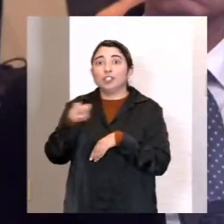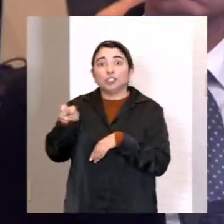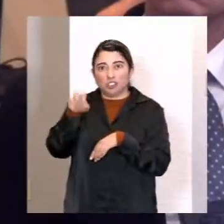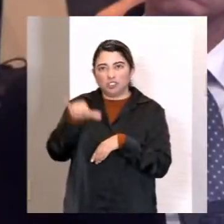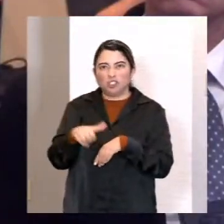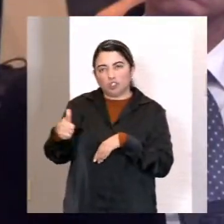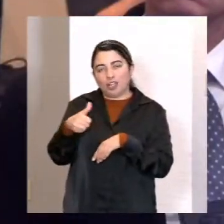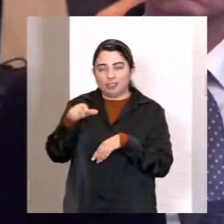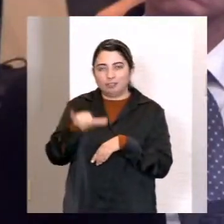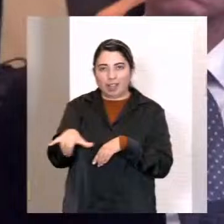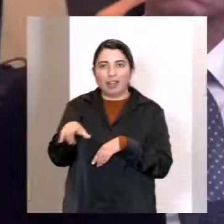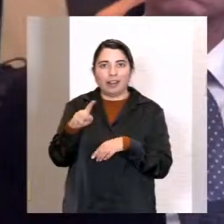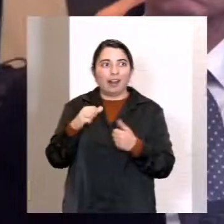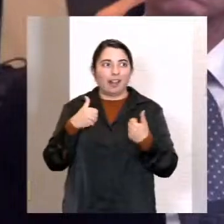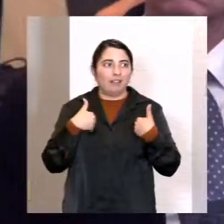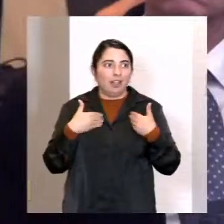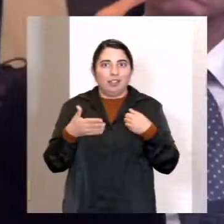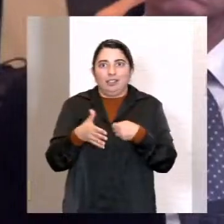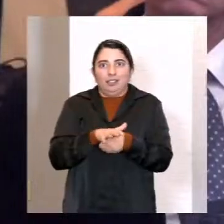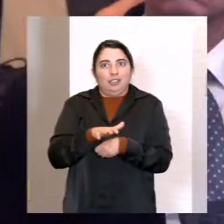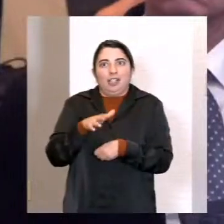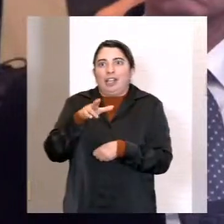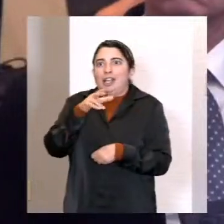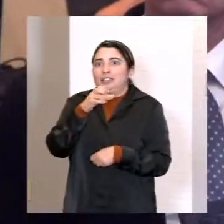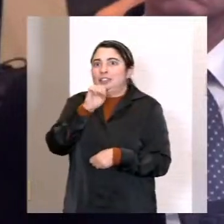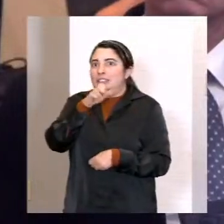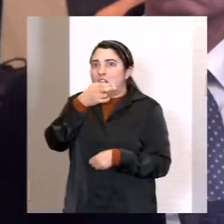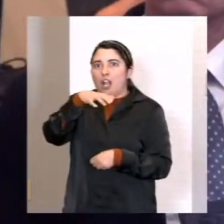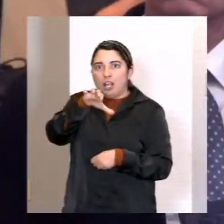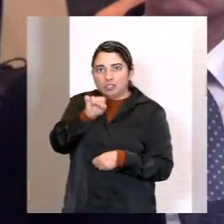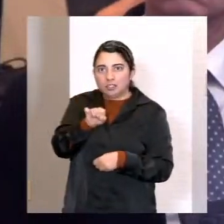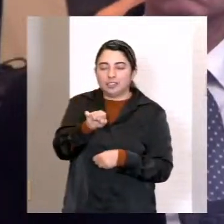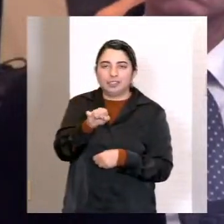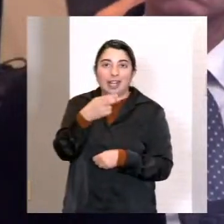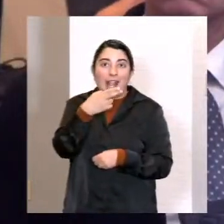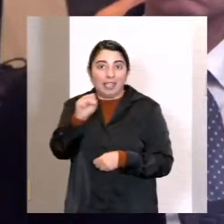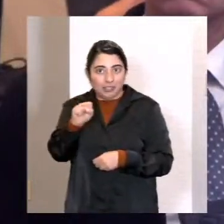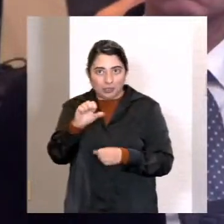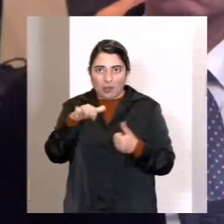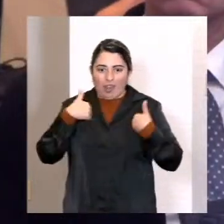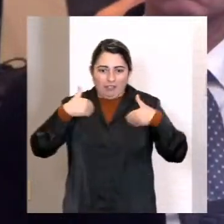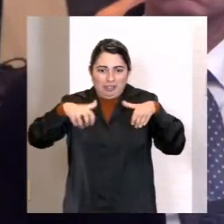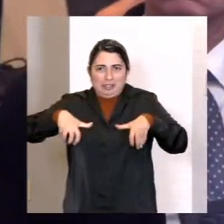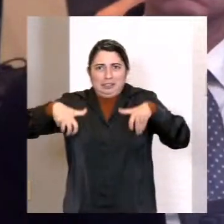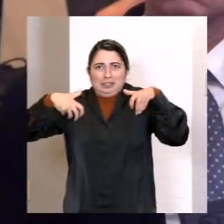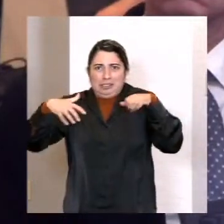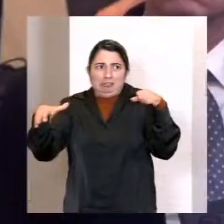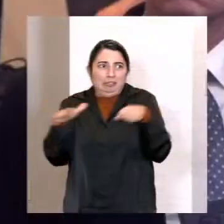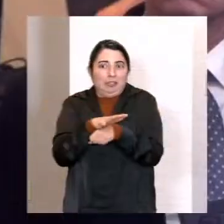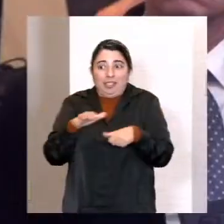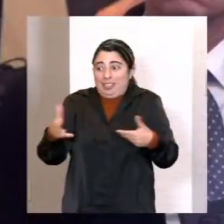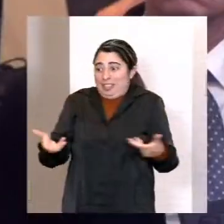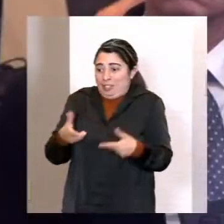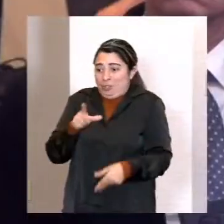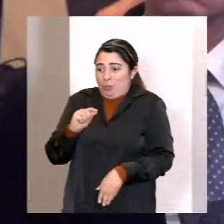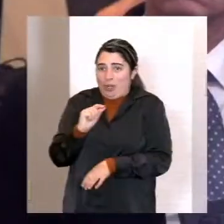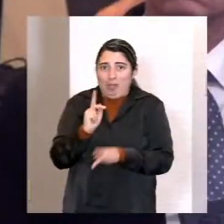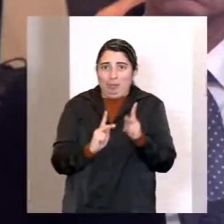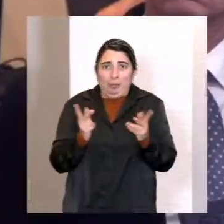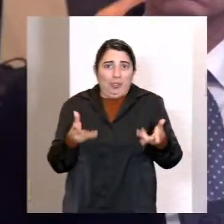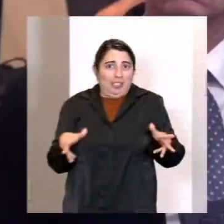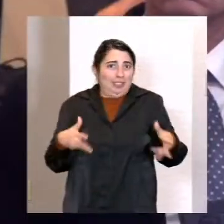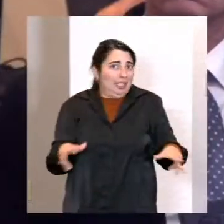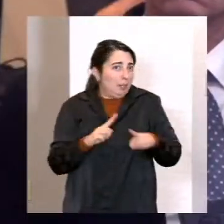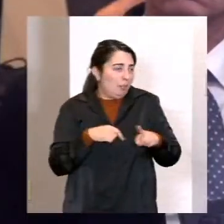off the entire Secaucus High School auditorium full of people. Lucky you got 20 people here. But I do